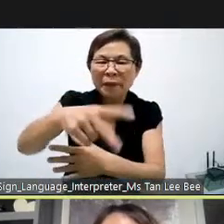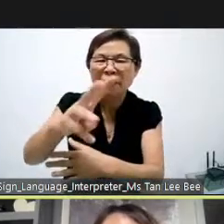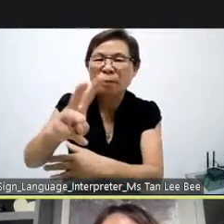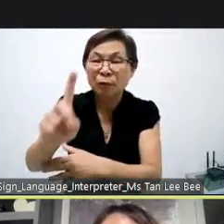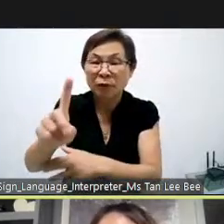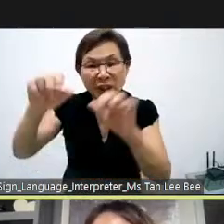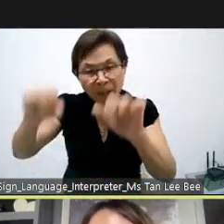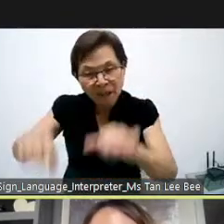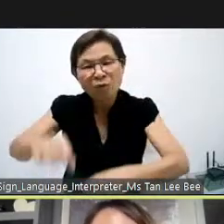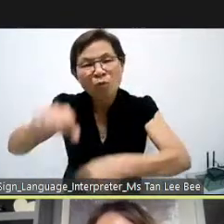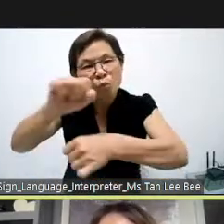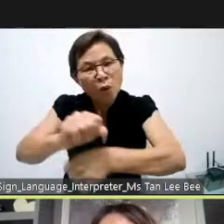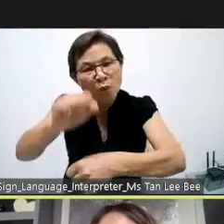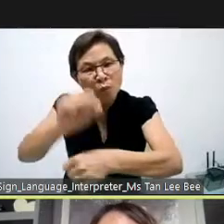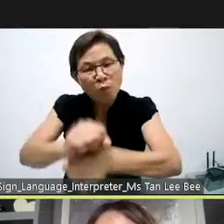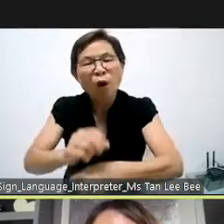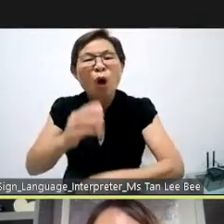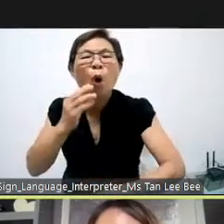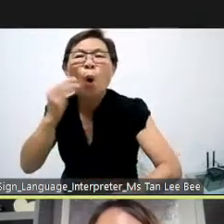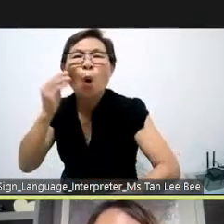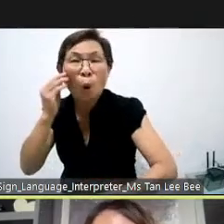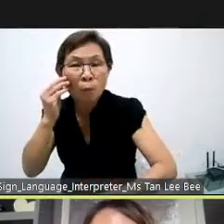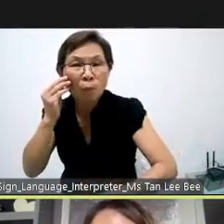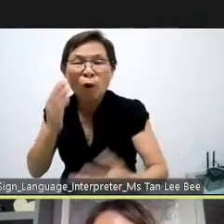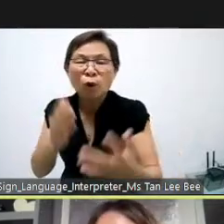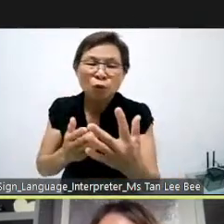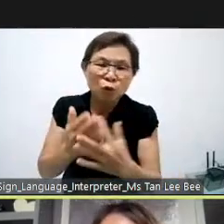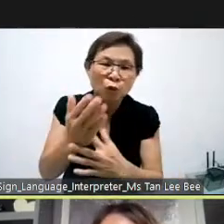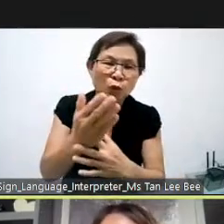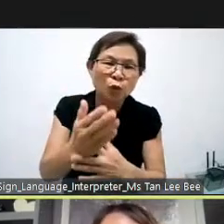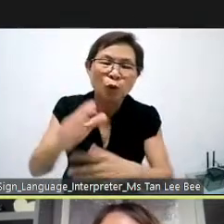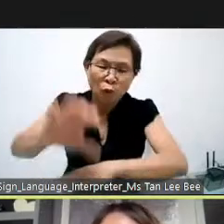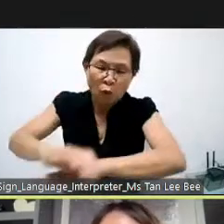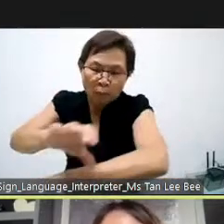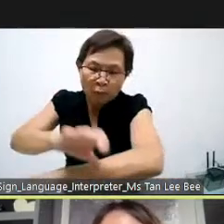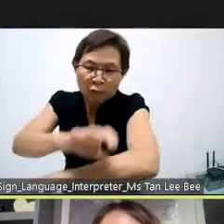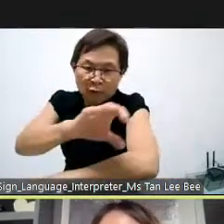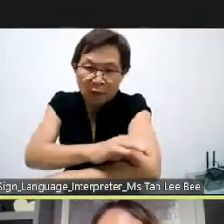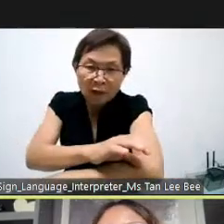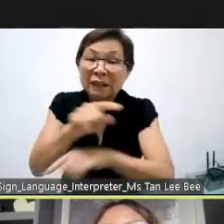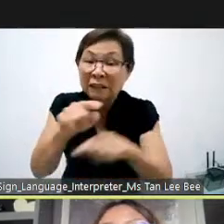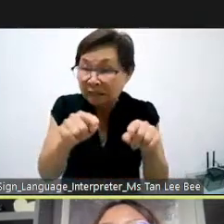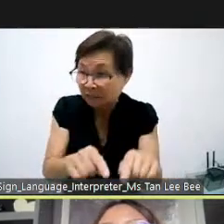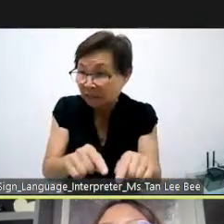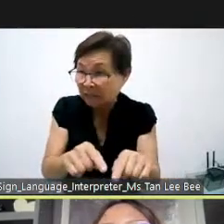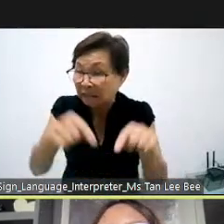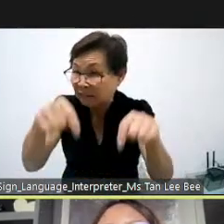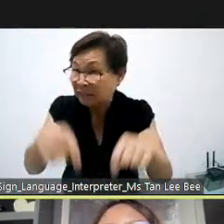can work at home through their computers, and this will